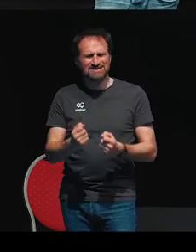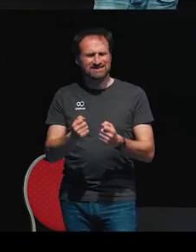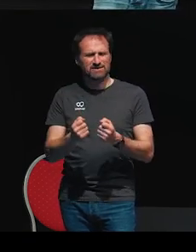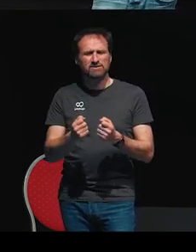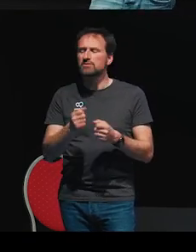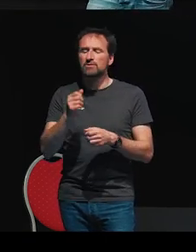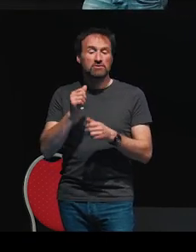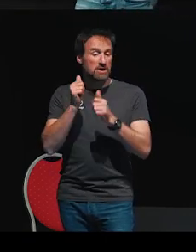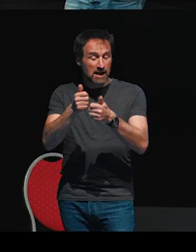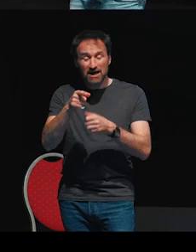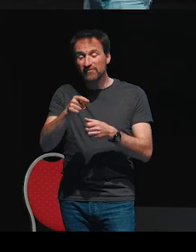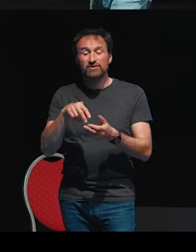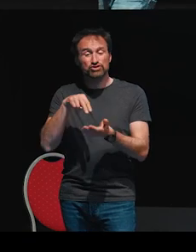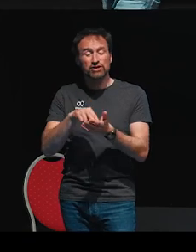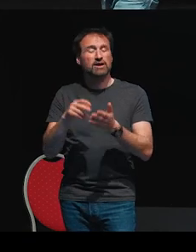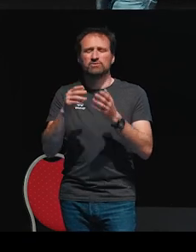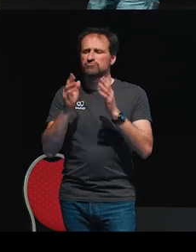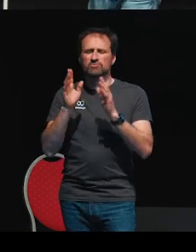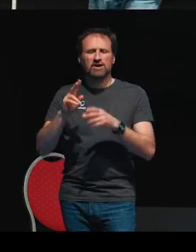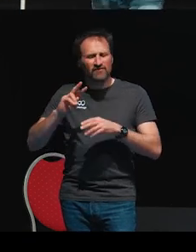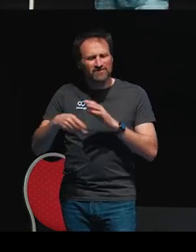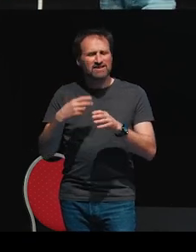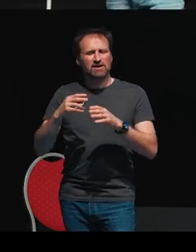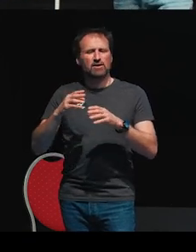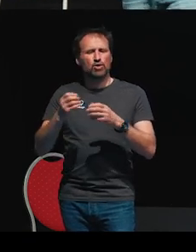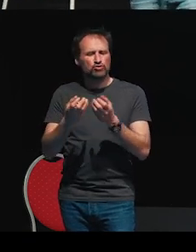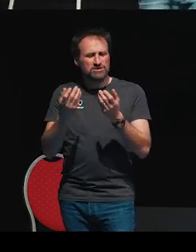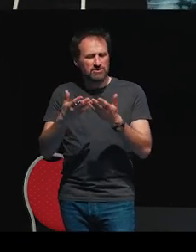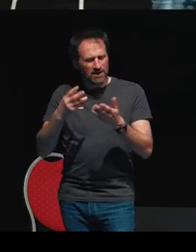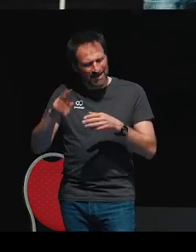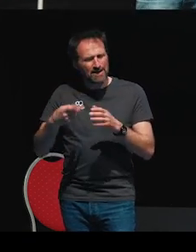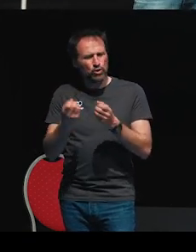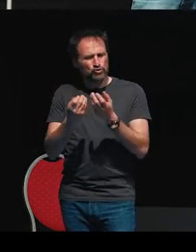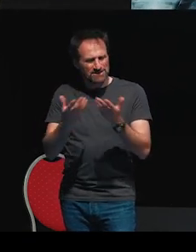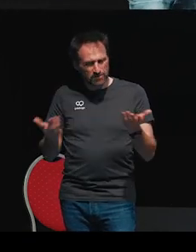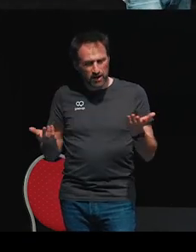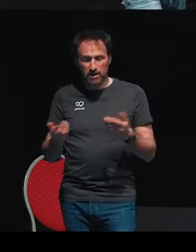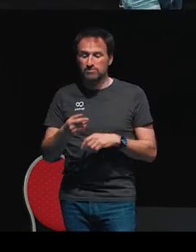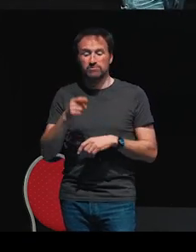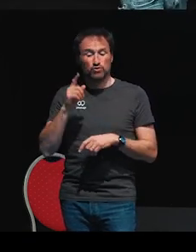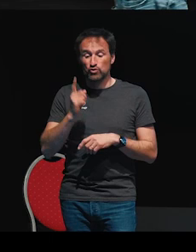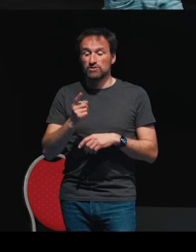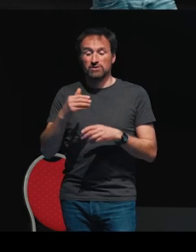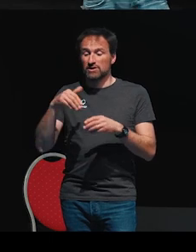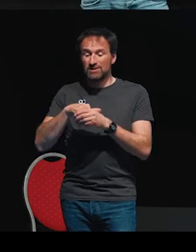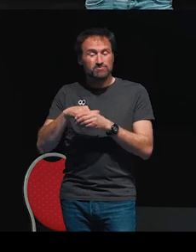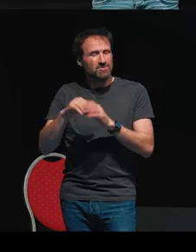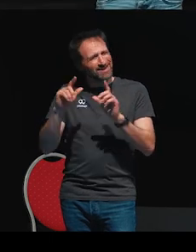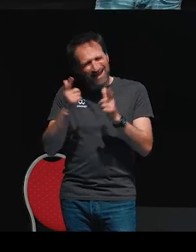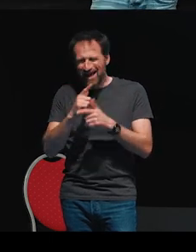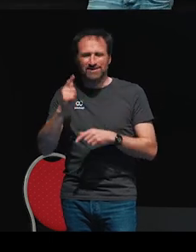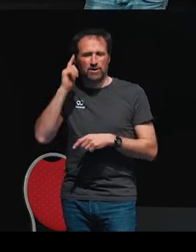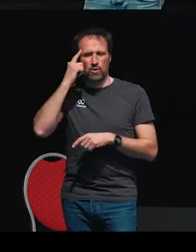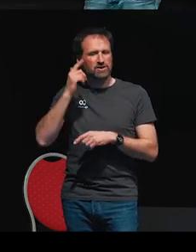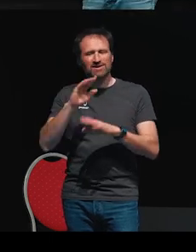you to keep your state reproducible. And you also store no logic in this state. Yeah? No functions, no